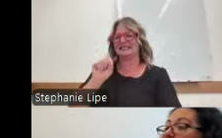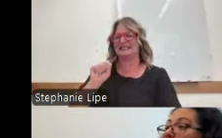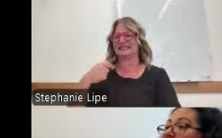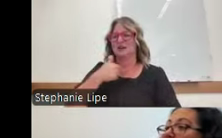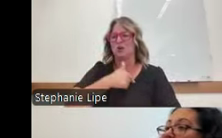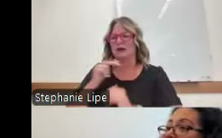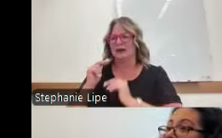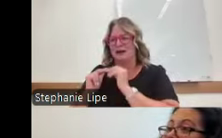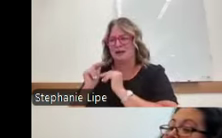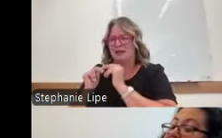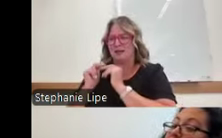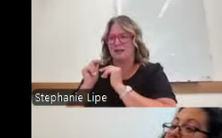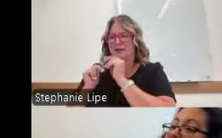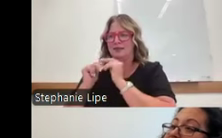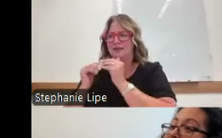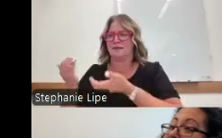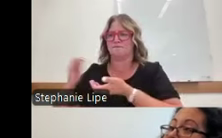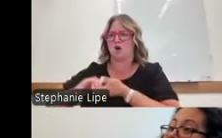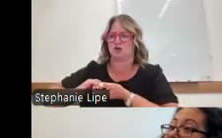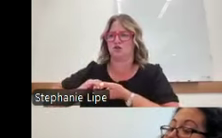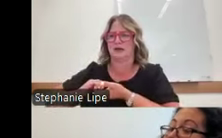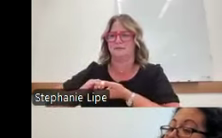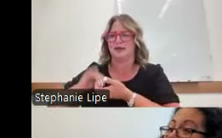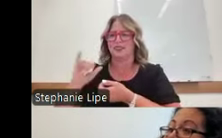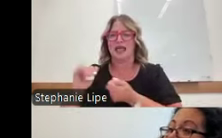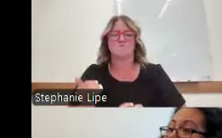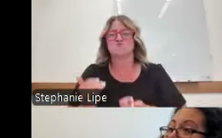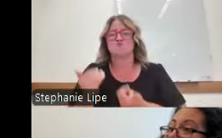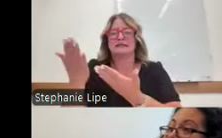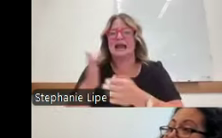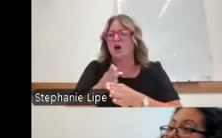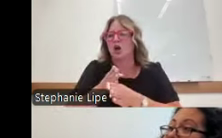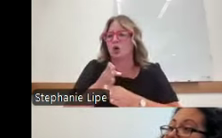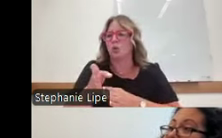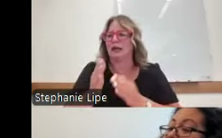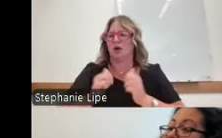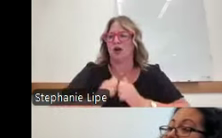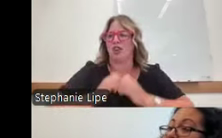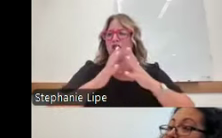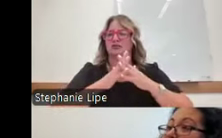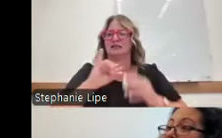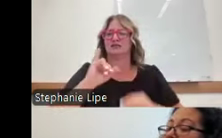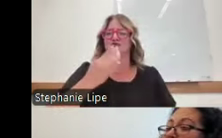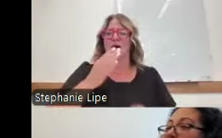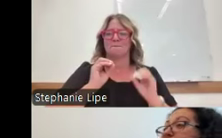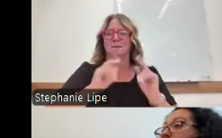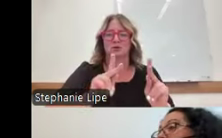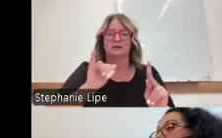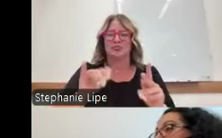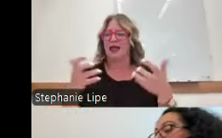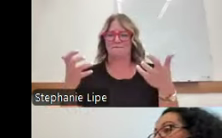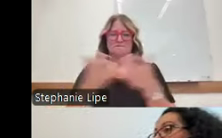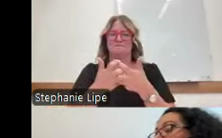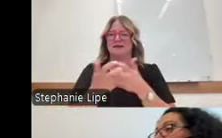And we are behind the scenes working to build on this partnership that presents careers and